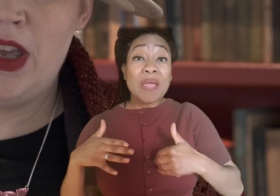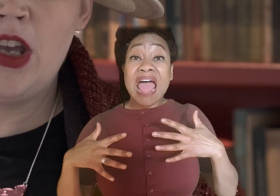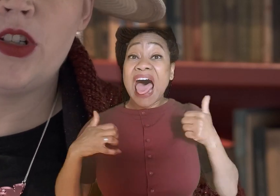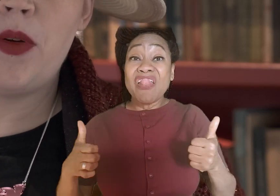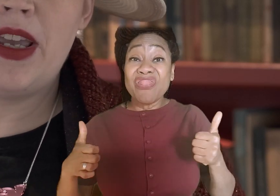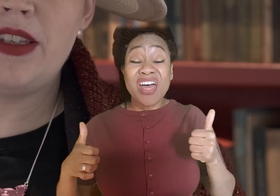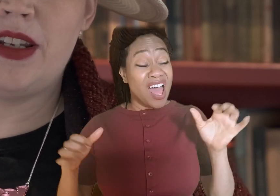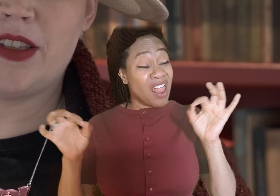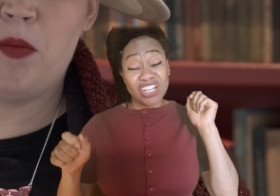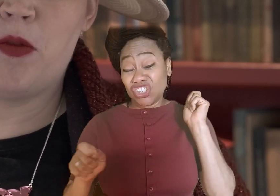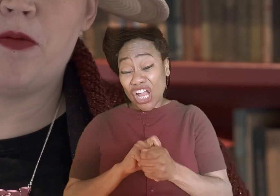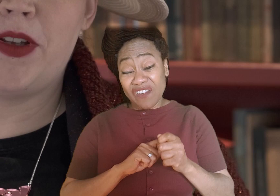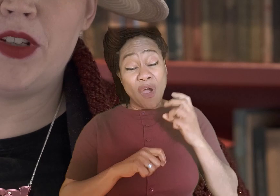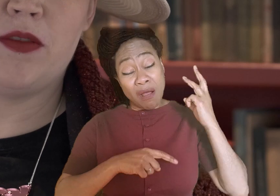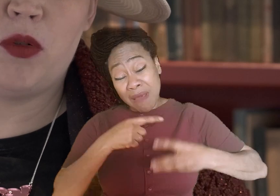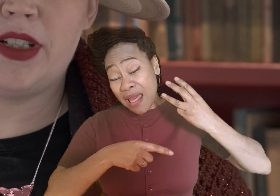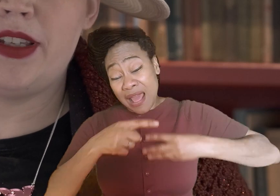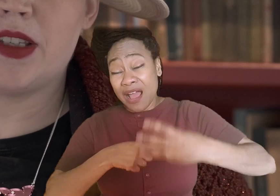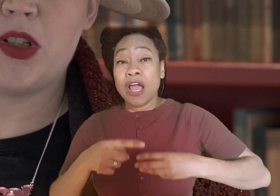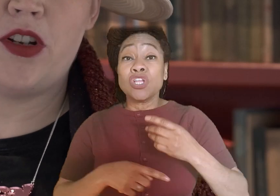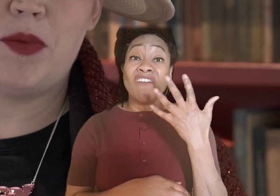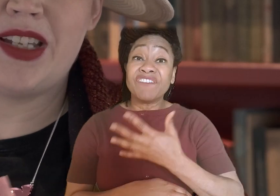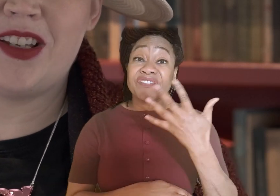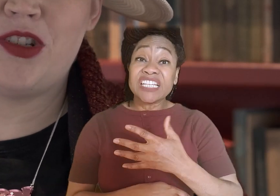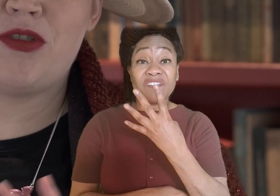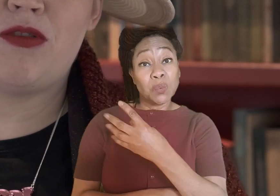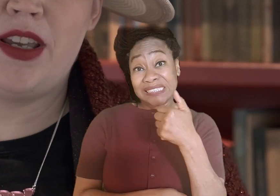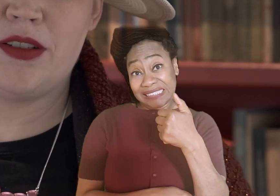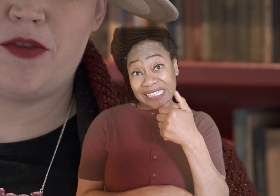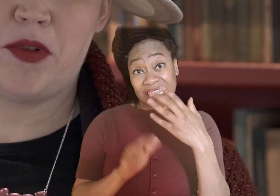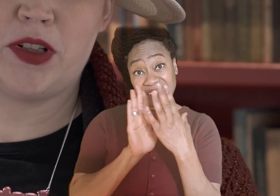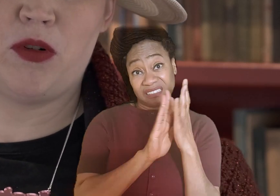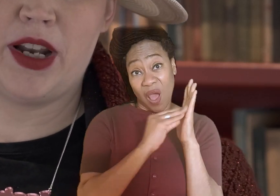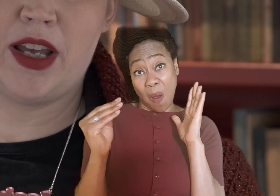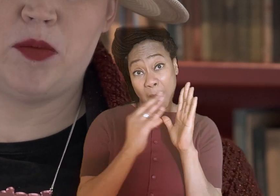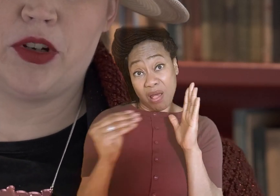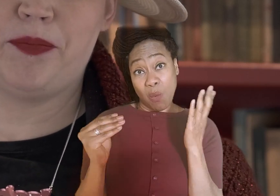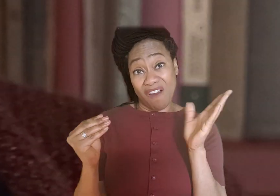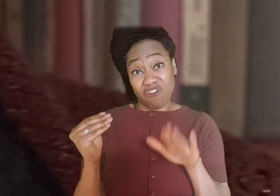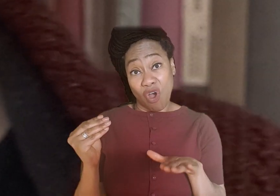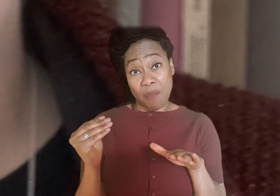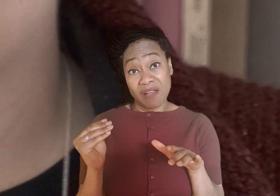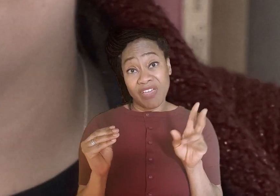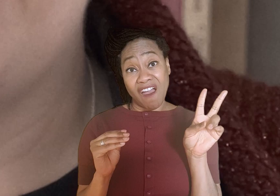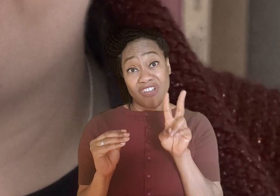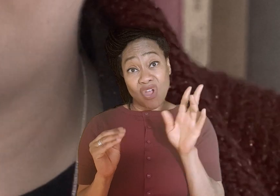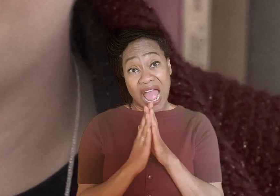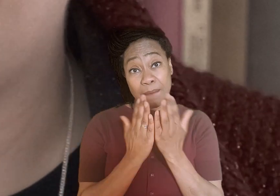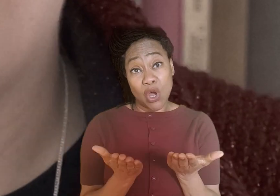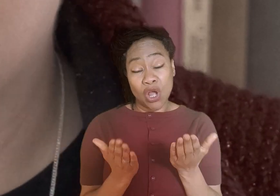millennia. So here's an example from 1546, which could have been taken straight from a Victorian handbook. A